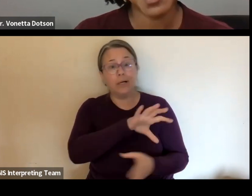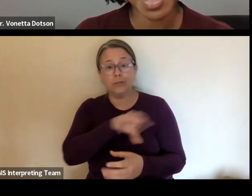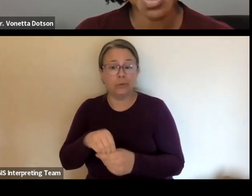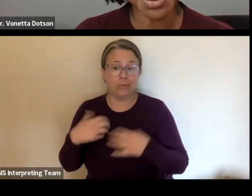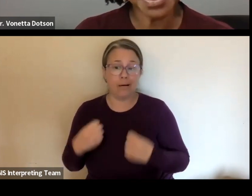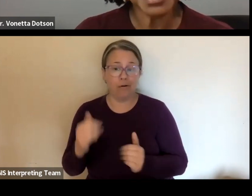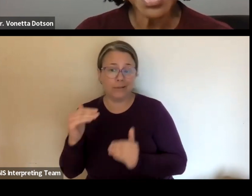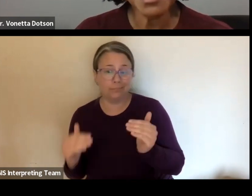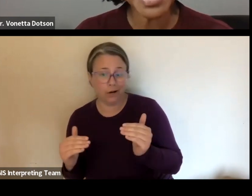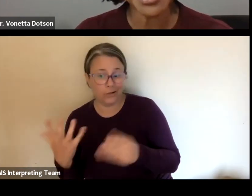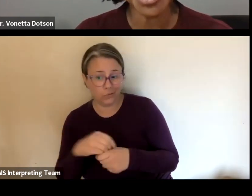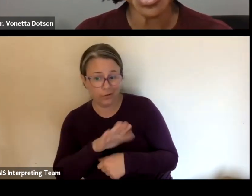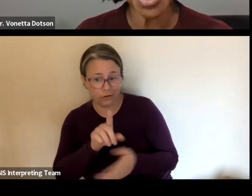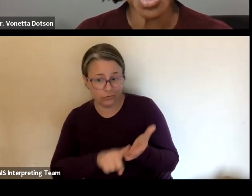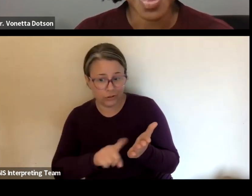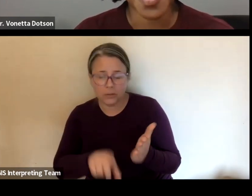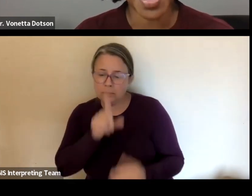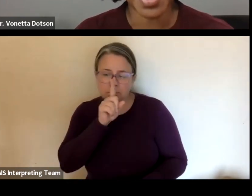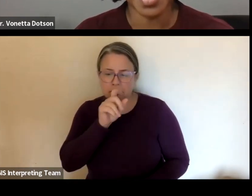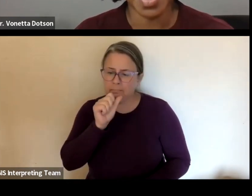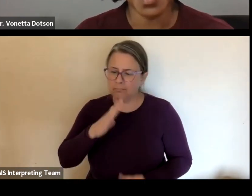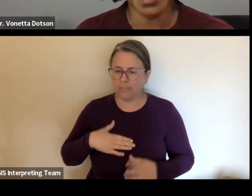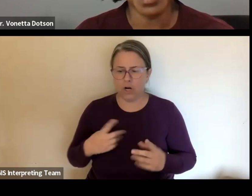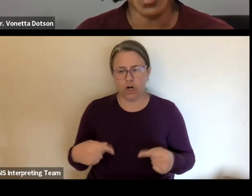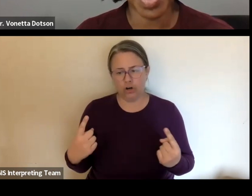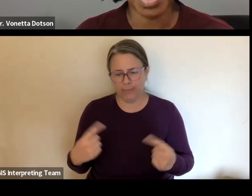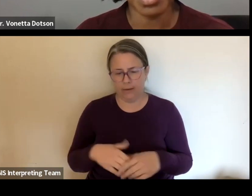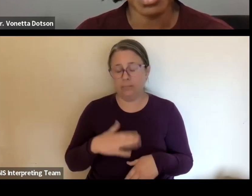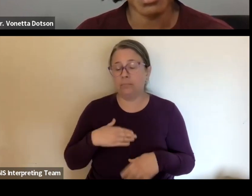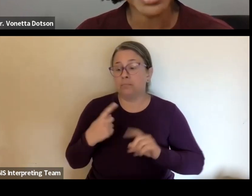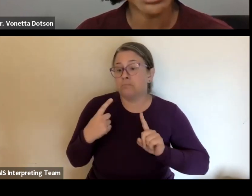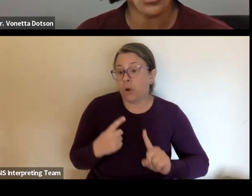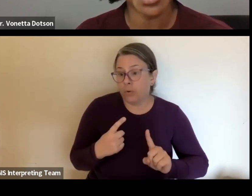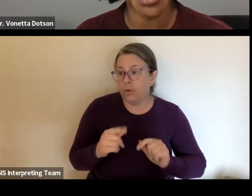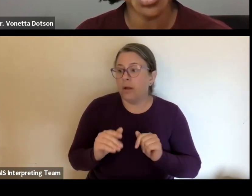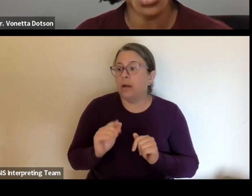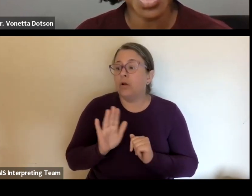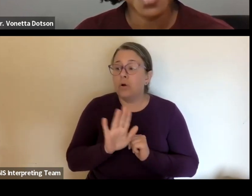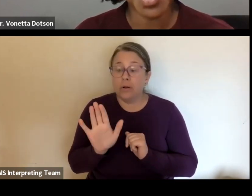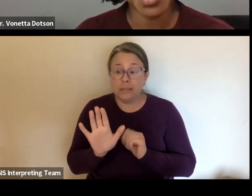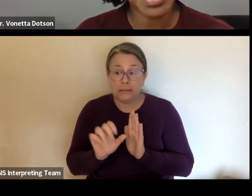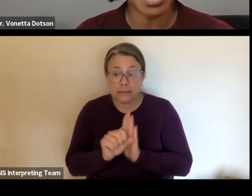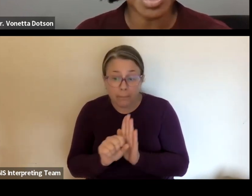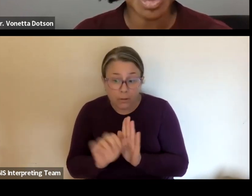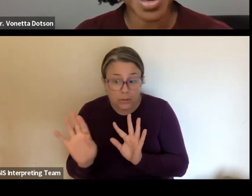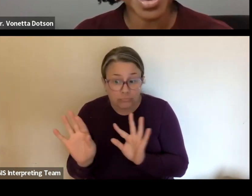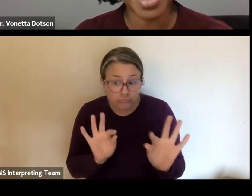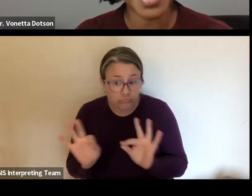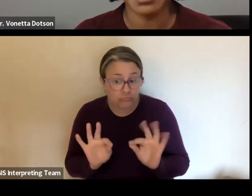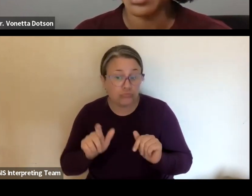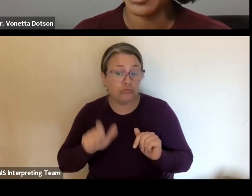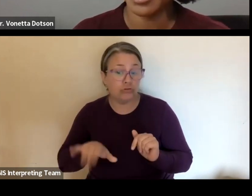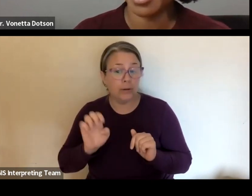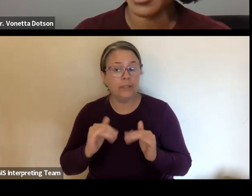including samples that are as diverse as possible. Making sure that when that's difficult to